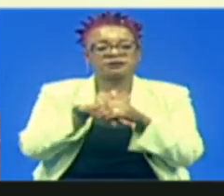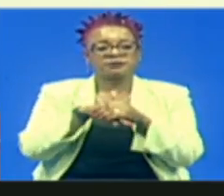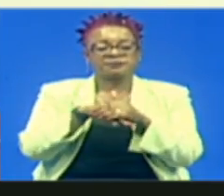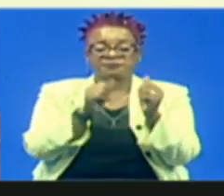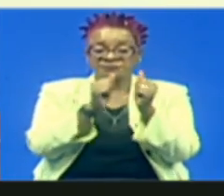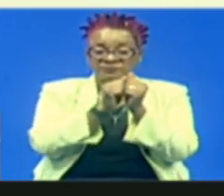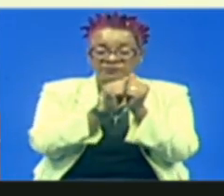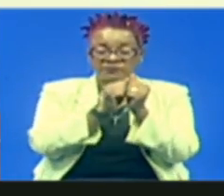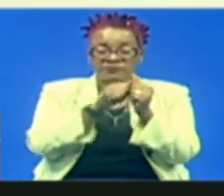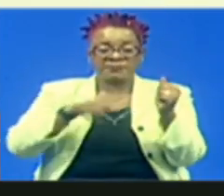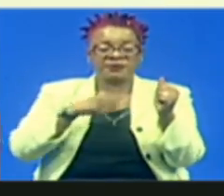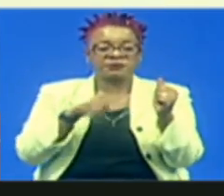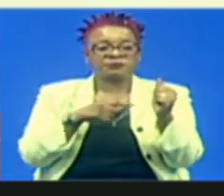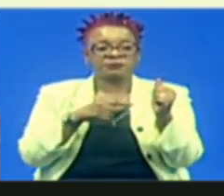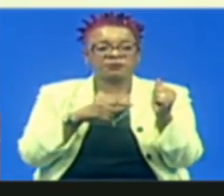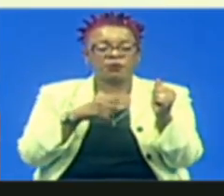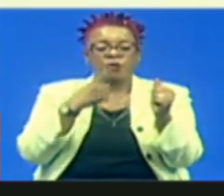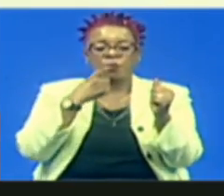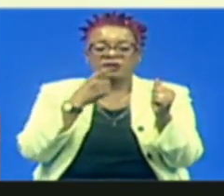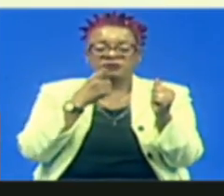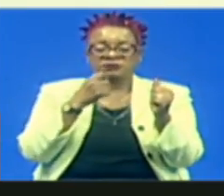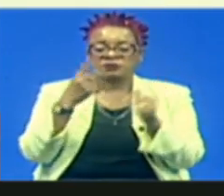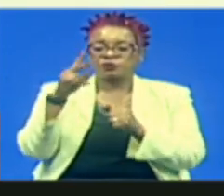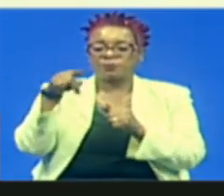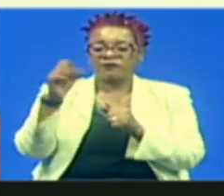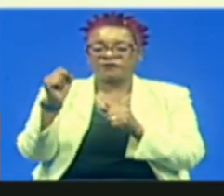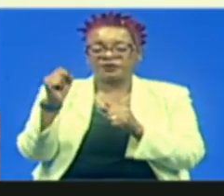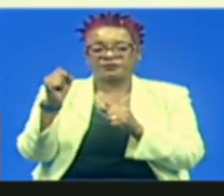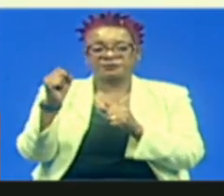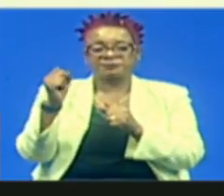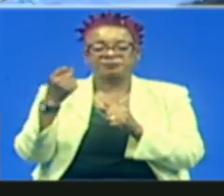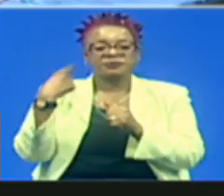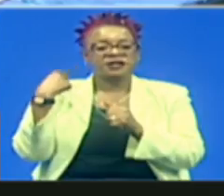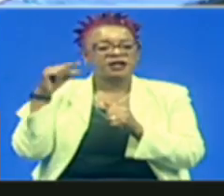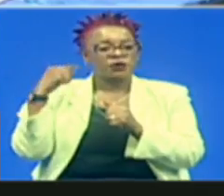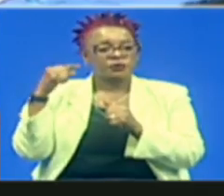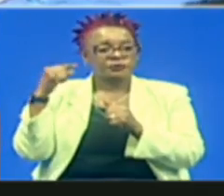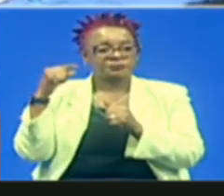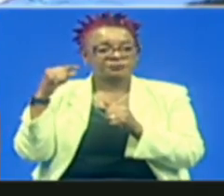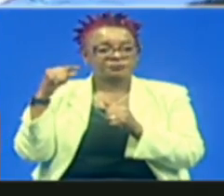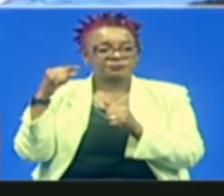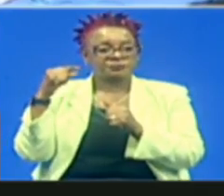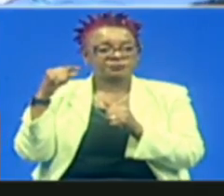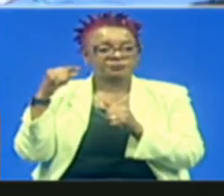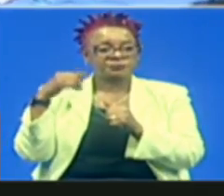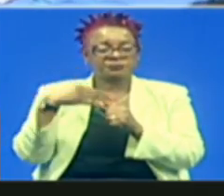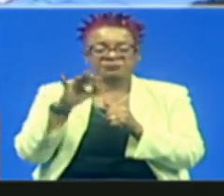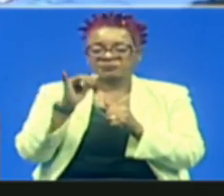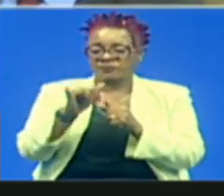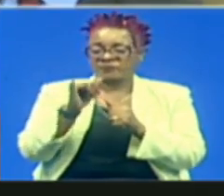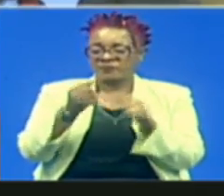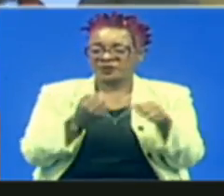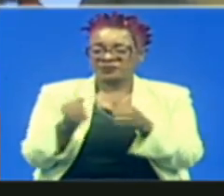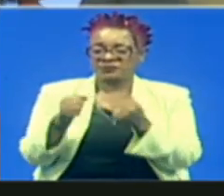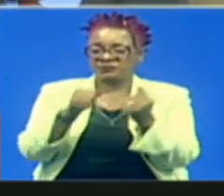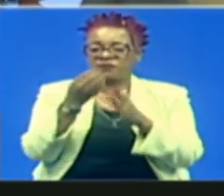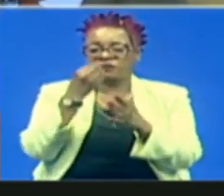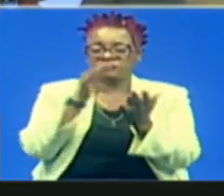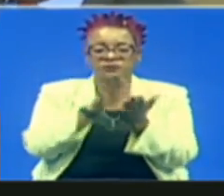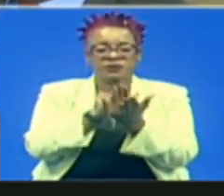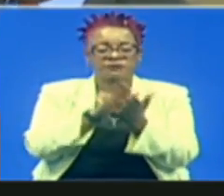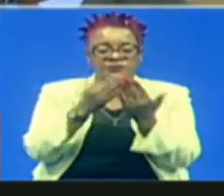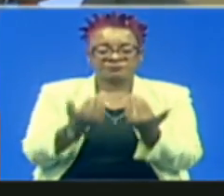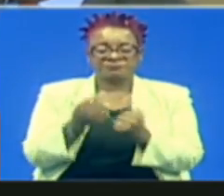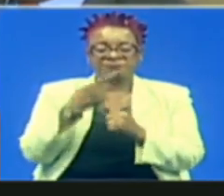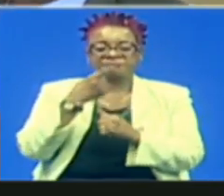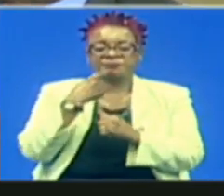million white maize and 2.5 million of yellow maize. But in a shock admission, the Strategic Food Reserves now says it